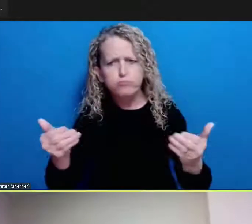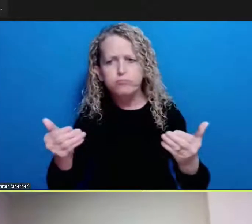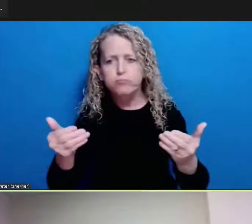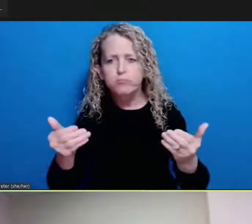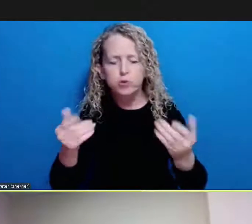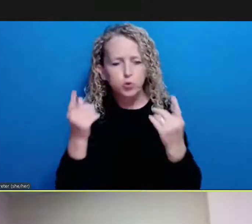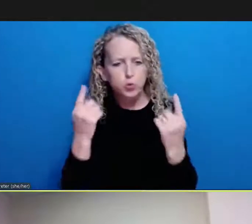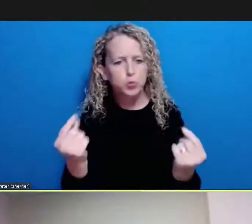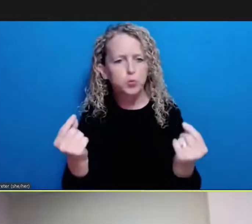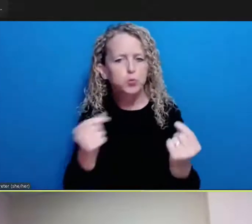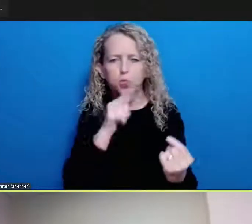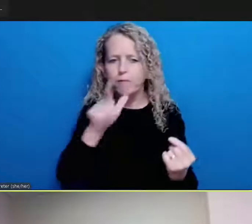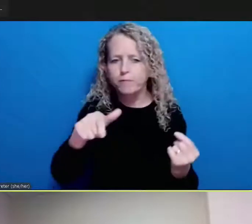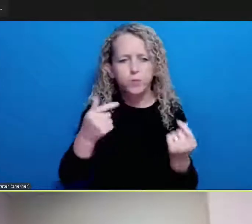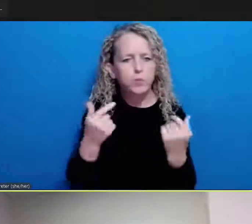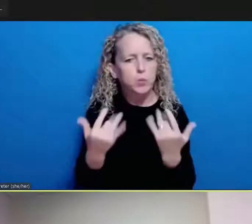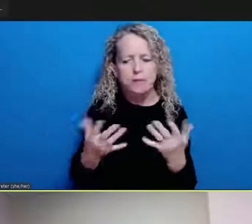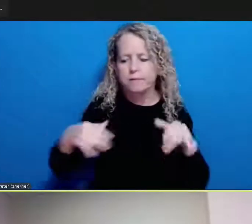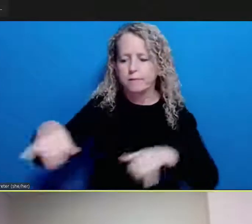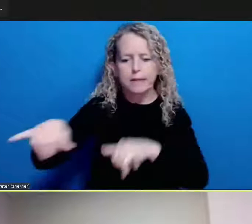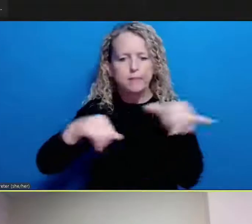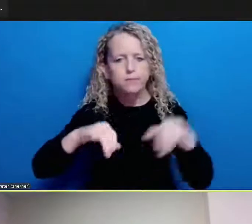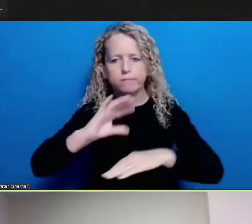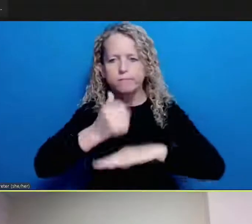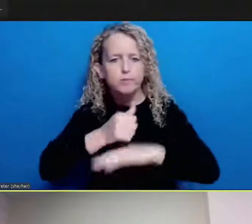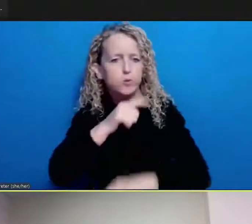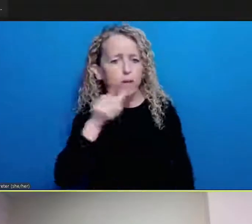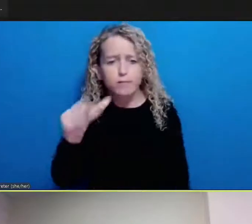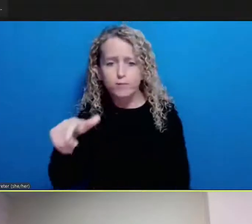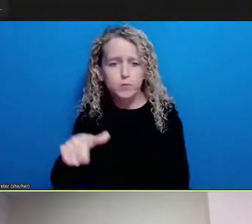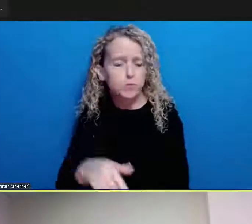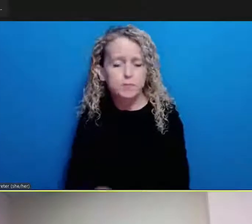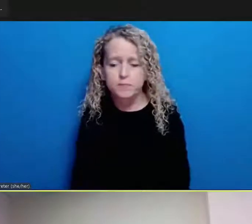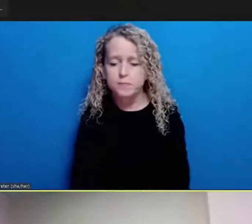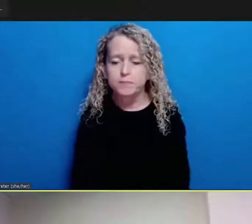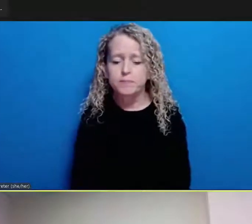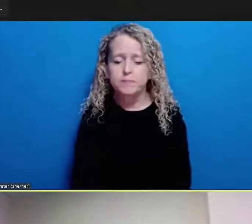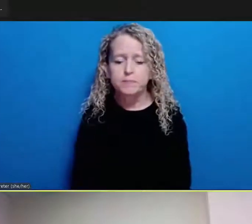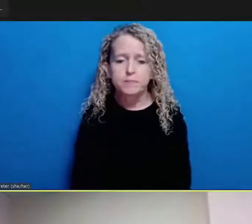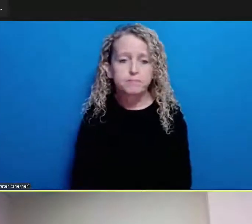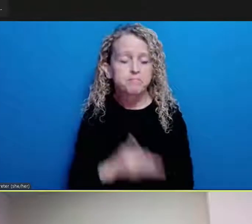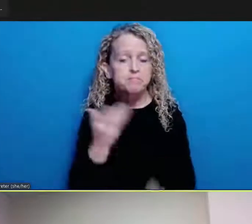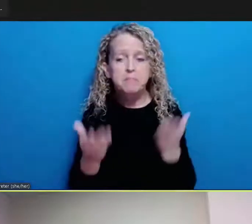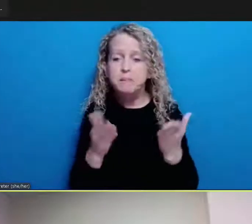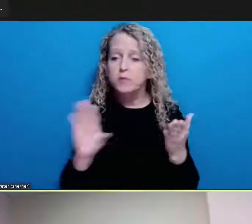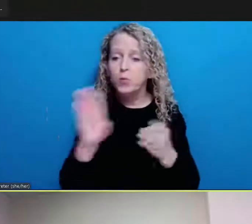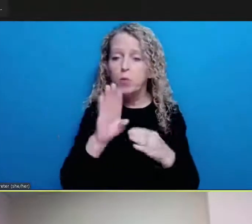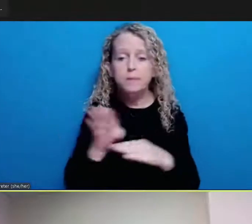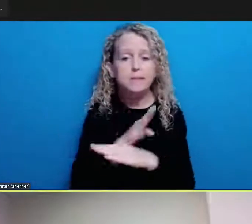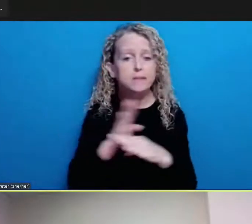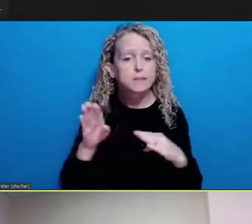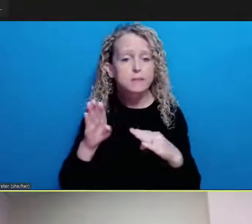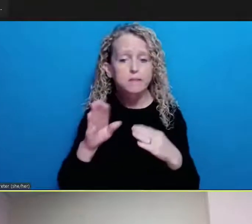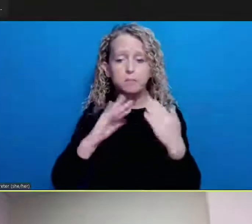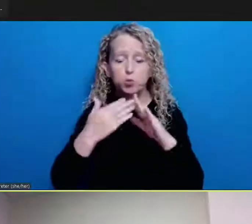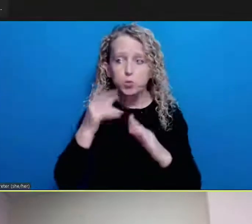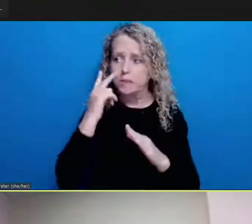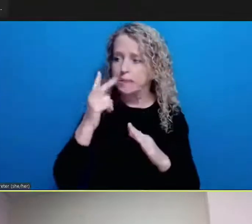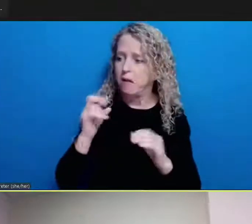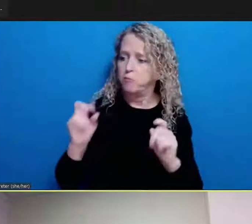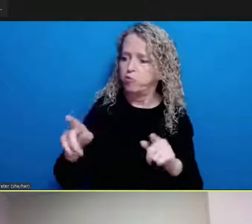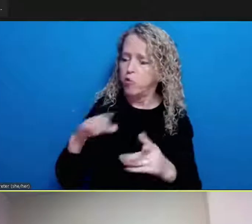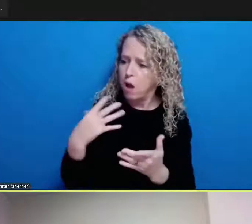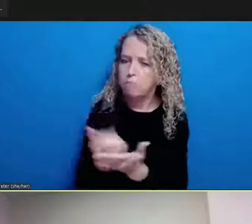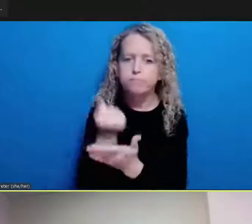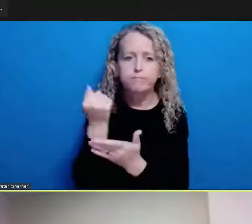to be enacted. And you may sort of see an opportunity in your business community. So, an example that I'll just sort of